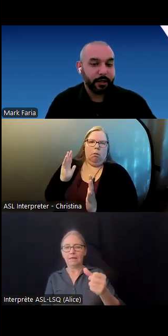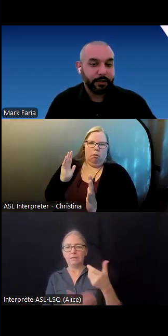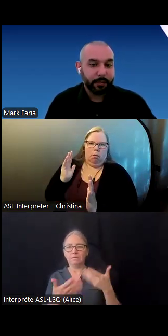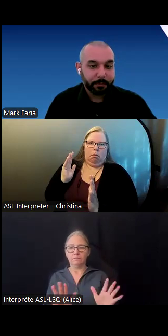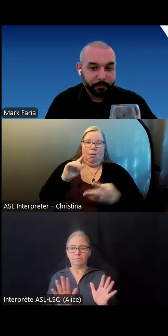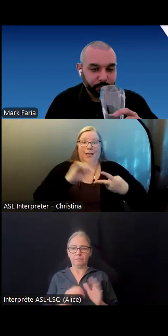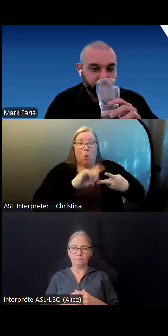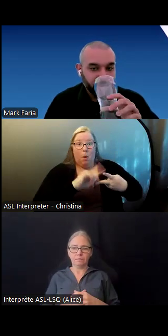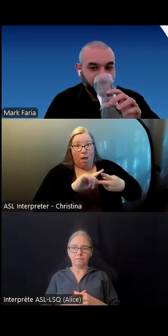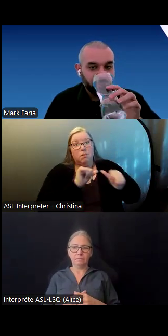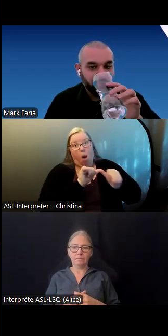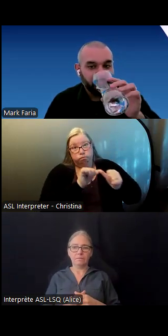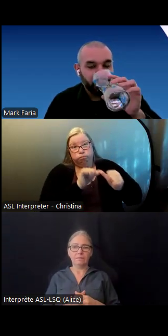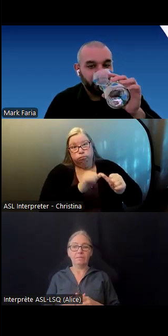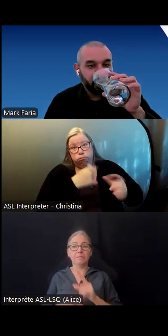versus the LDAP.